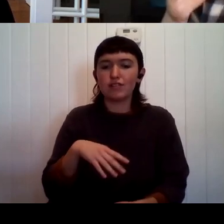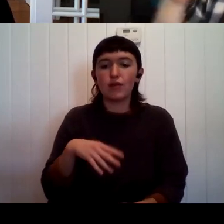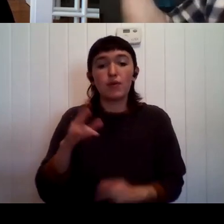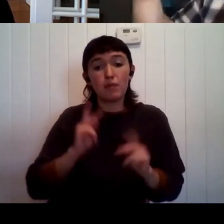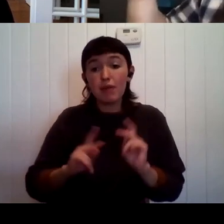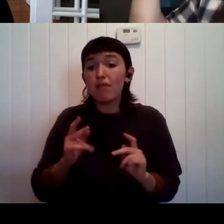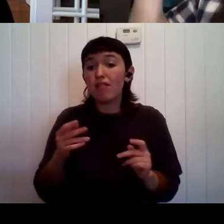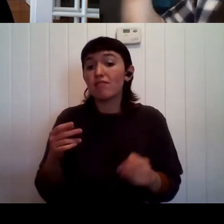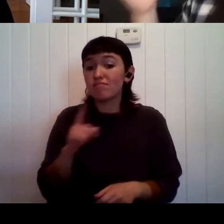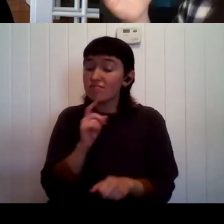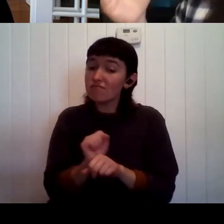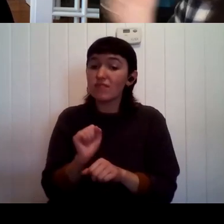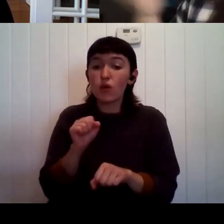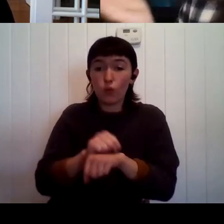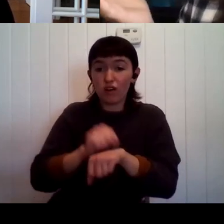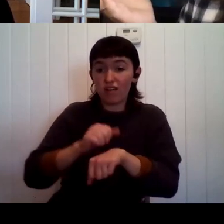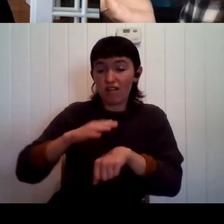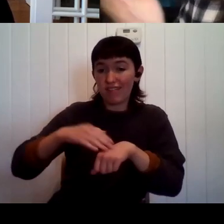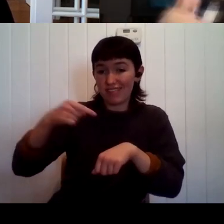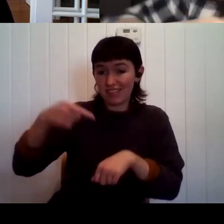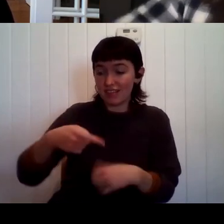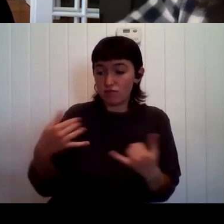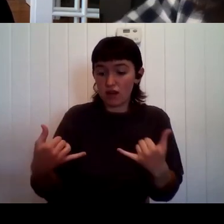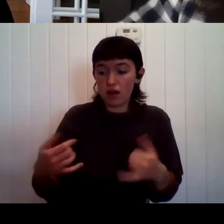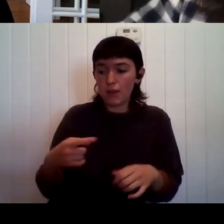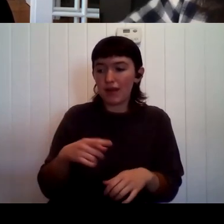but it's not quite at the level that we can use it